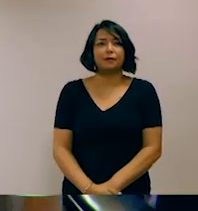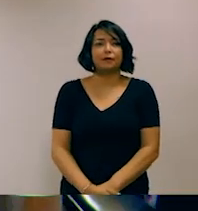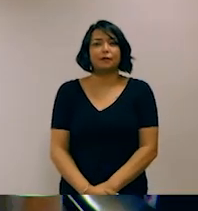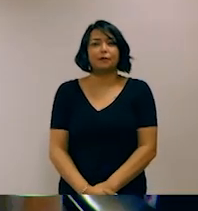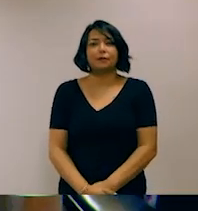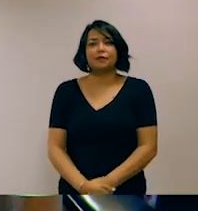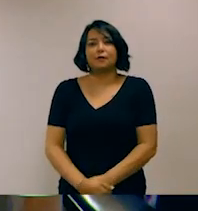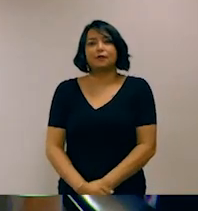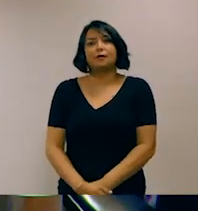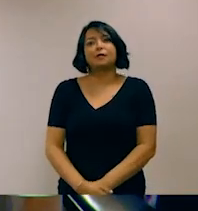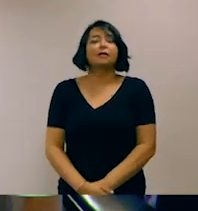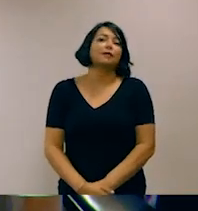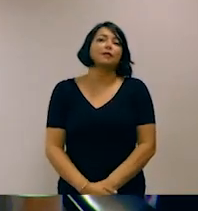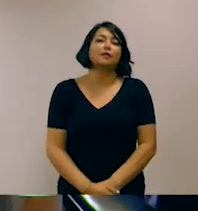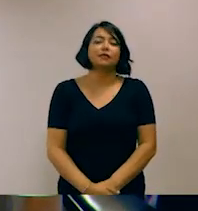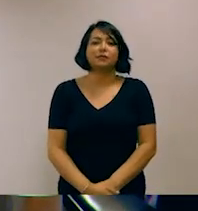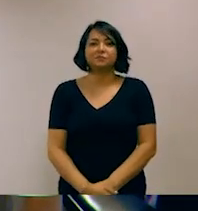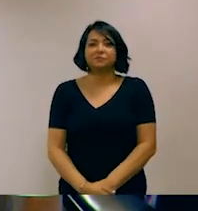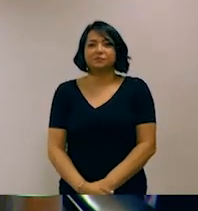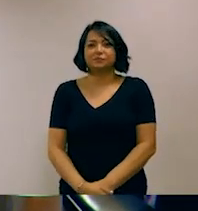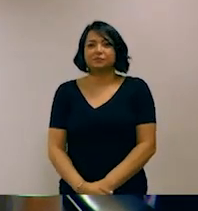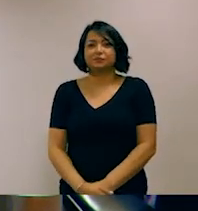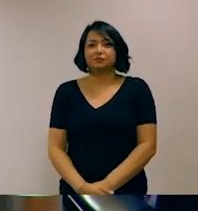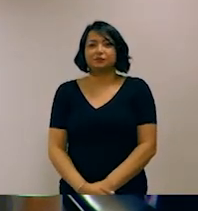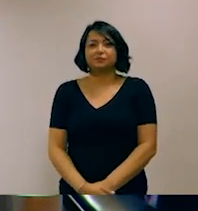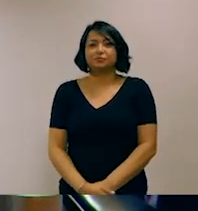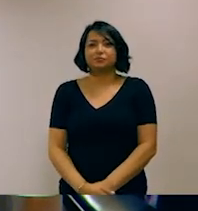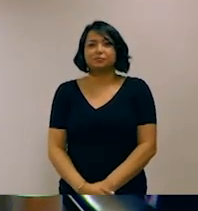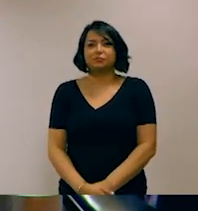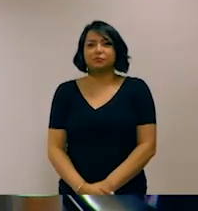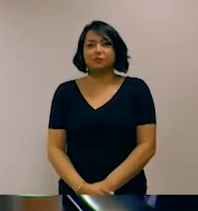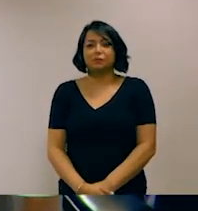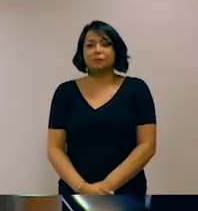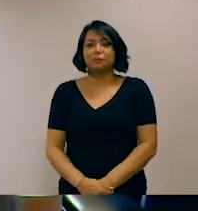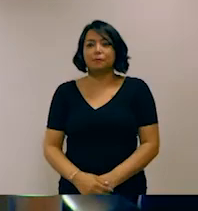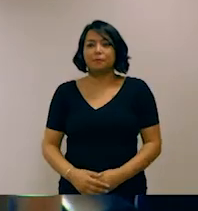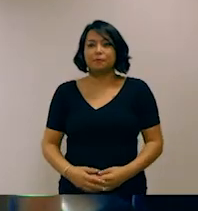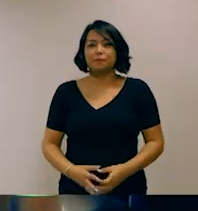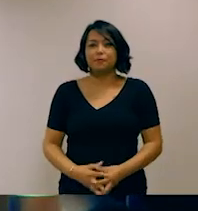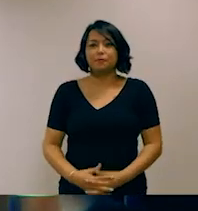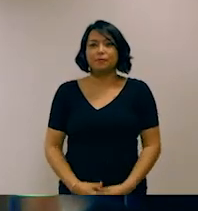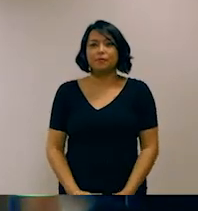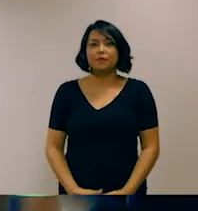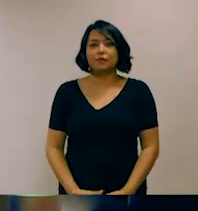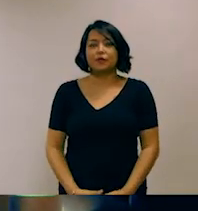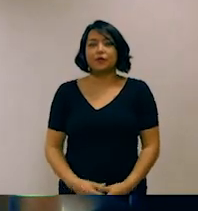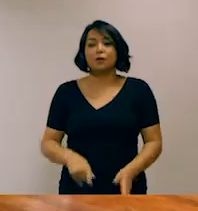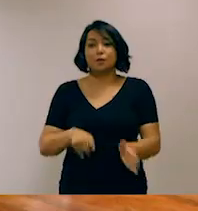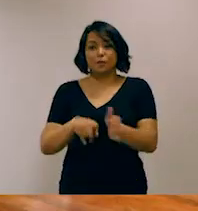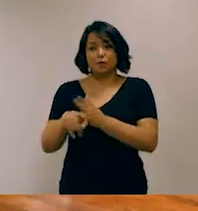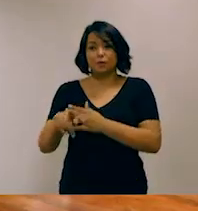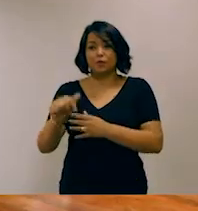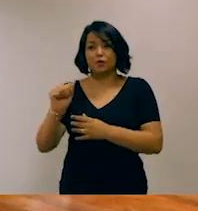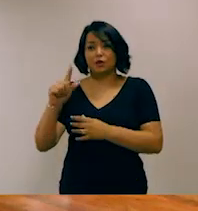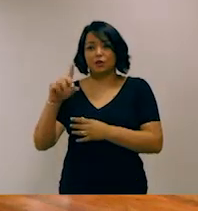And Now, question to Alexandre.